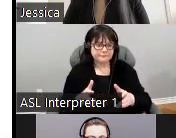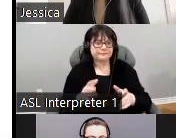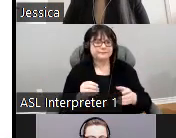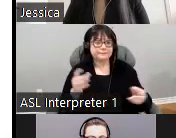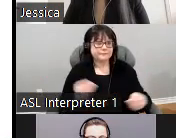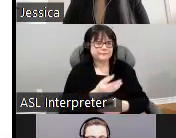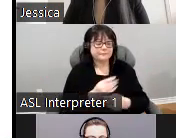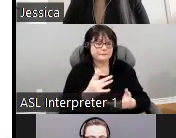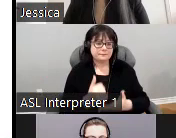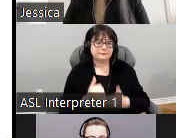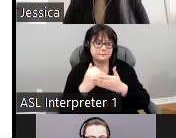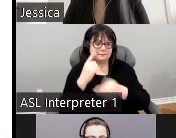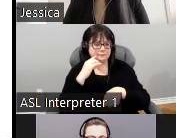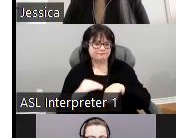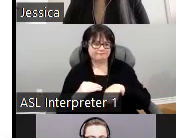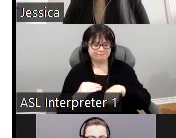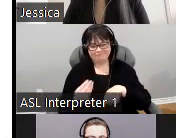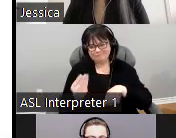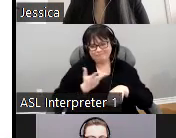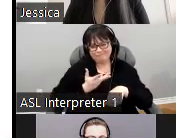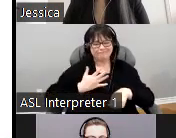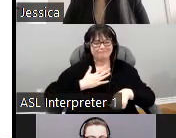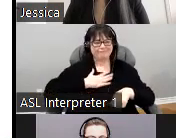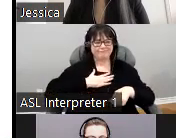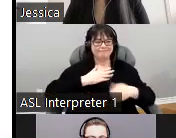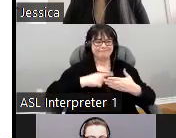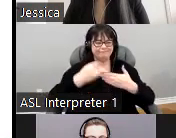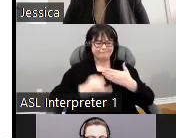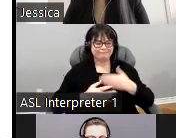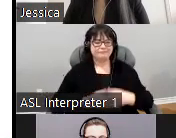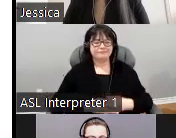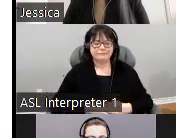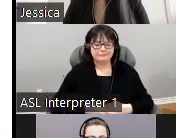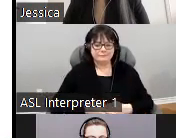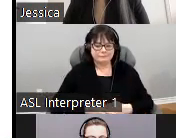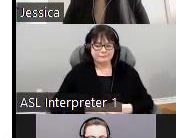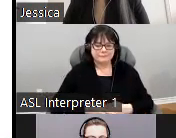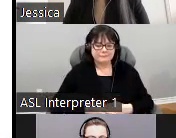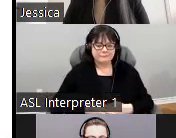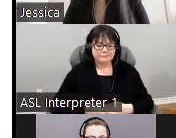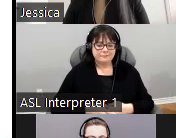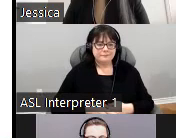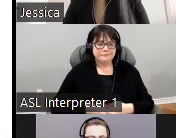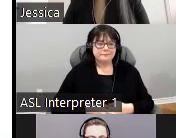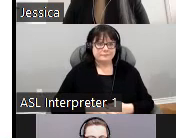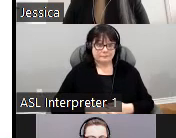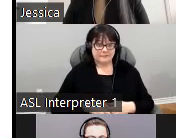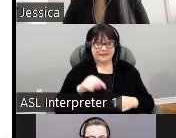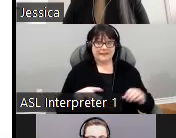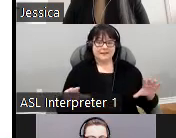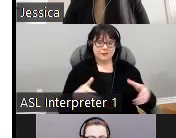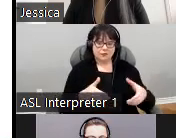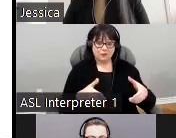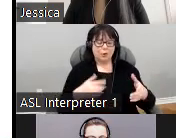our project. We've been really excited to create this group and to have